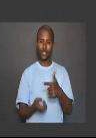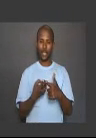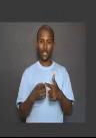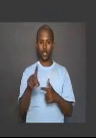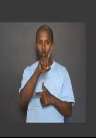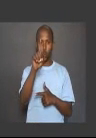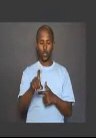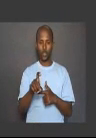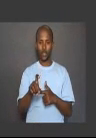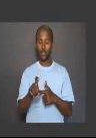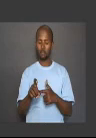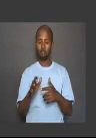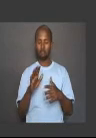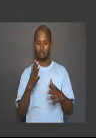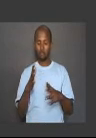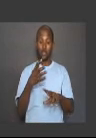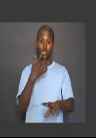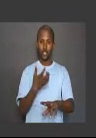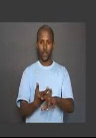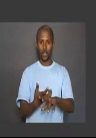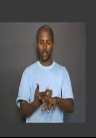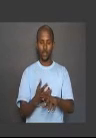question is a bit more difficult.